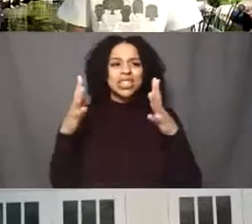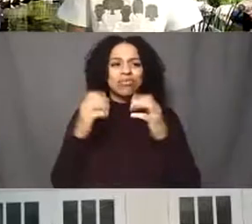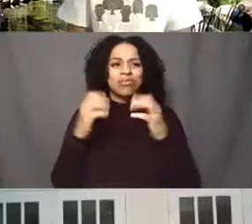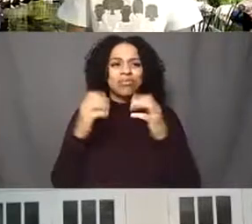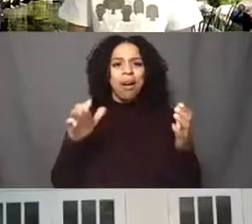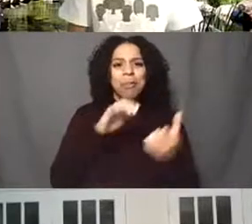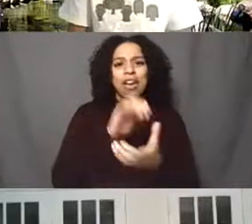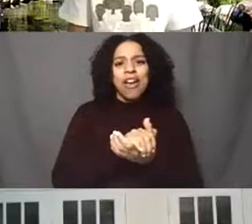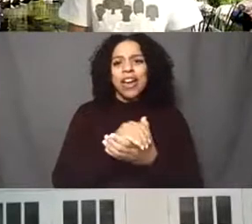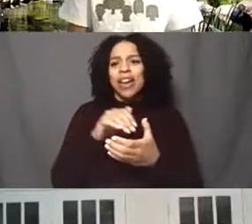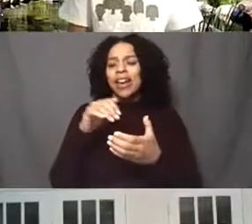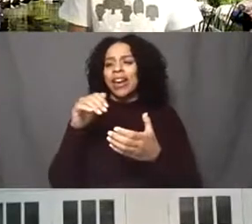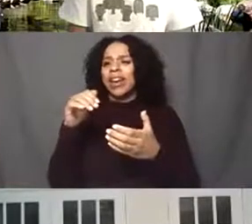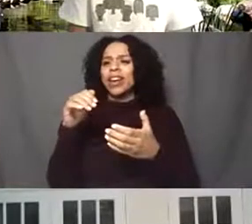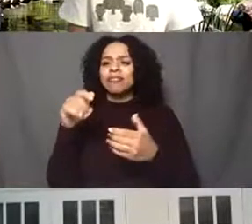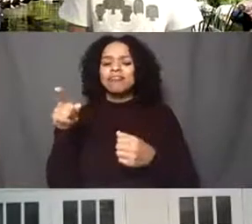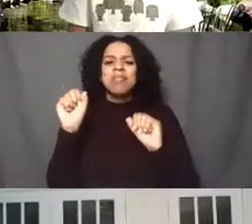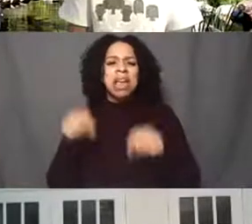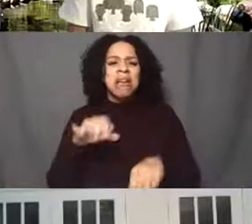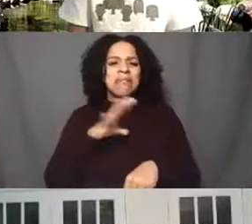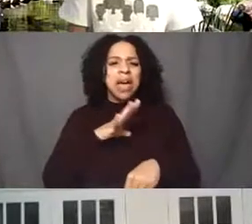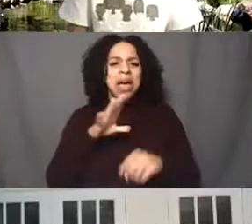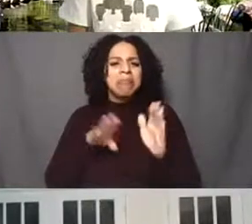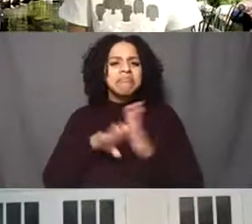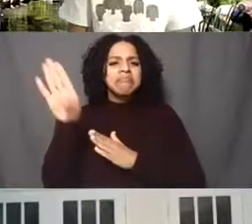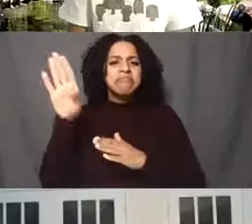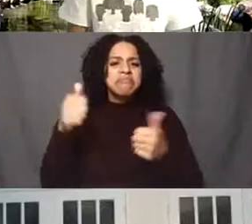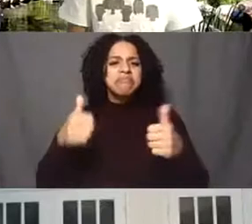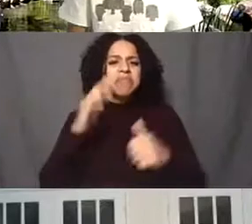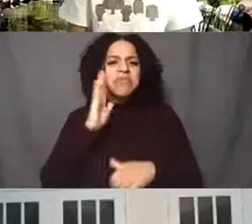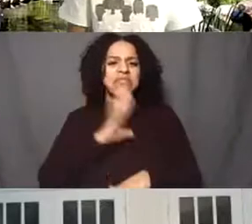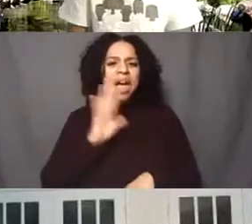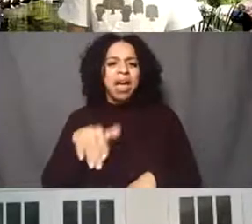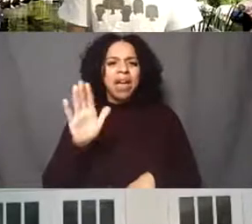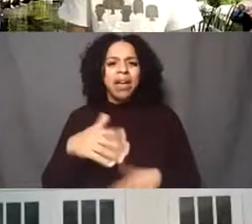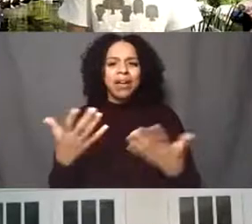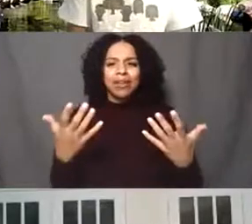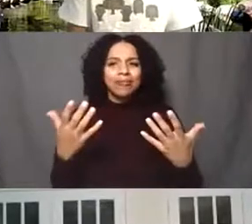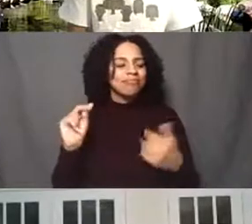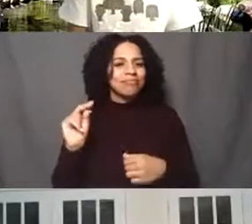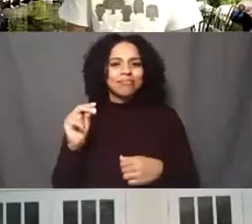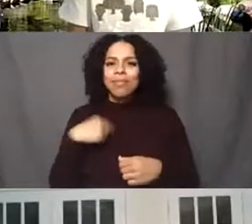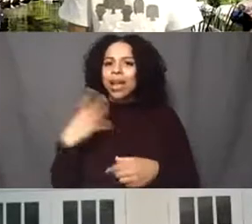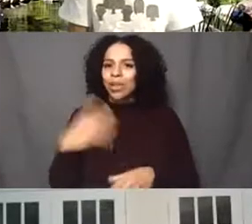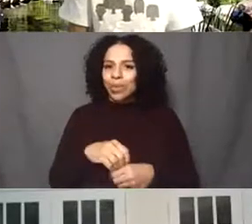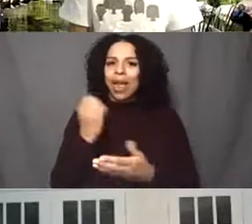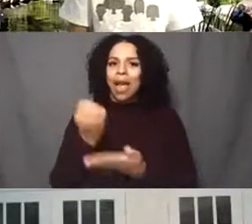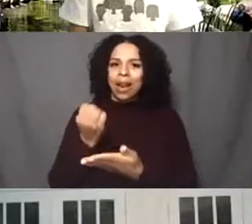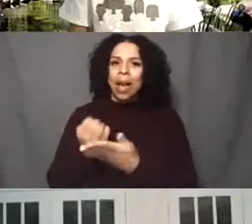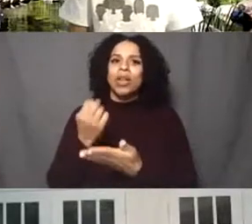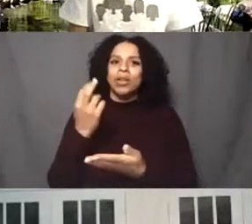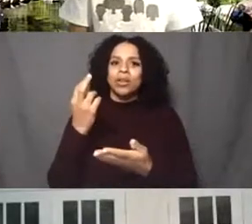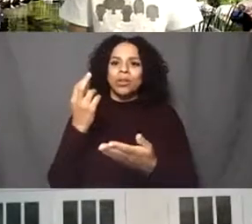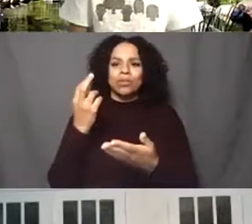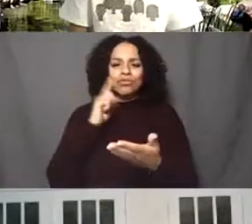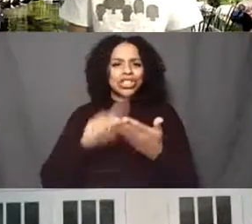the wealth gap. I just use all of the data available, the sociological and economic research, to really knock down those